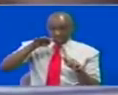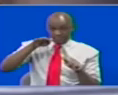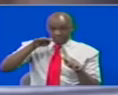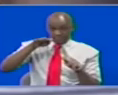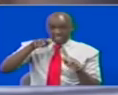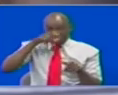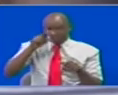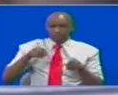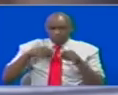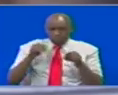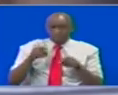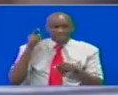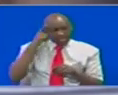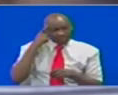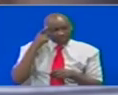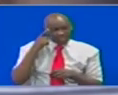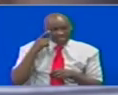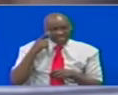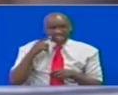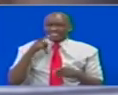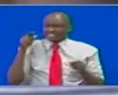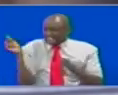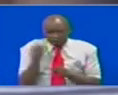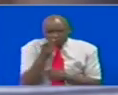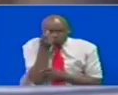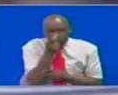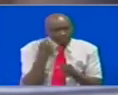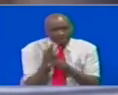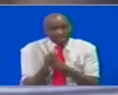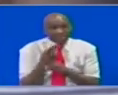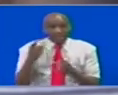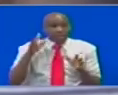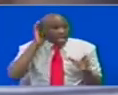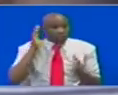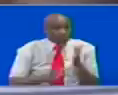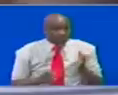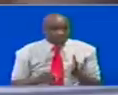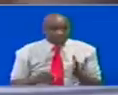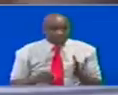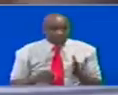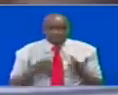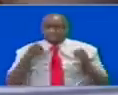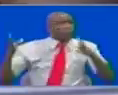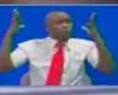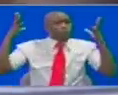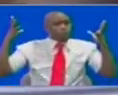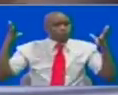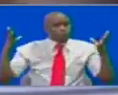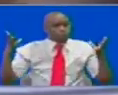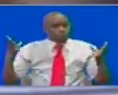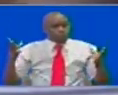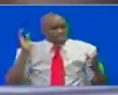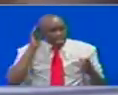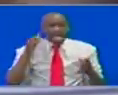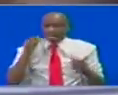And it moved, and within a matter of seconds, we heard a bing bang.